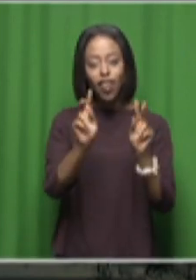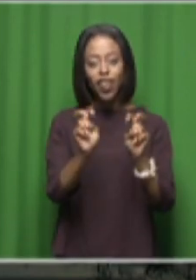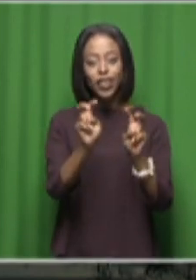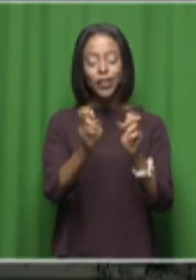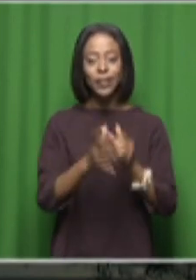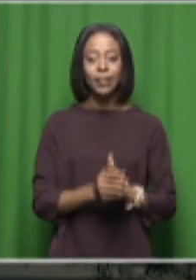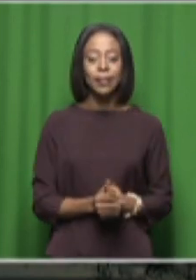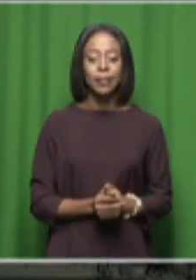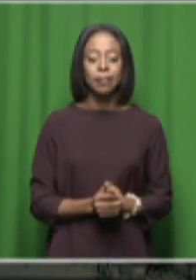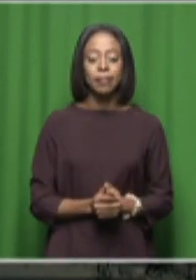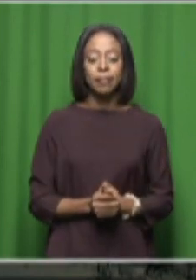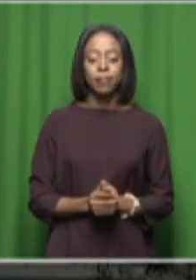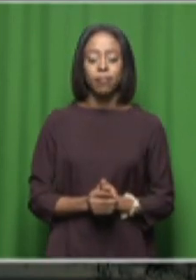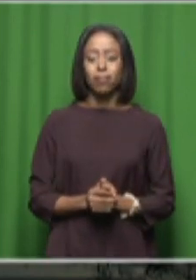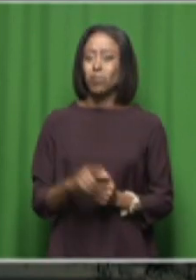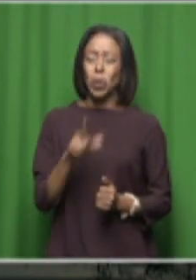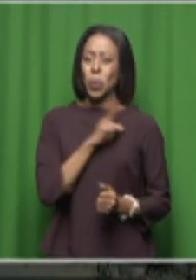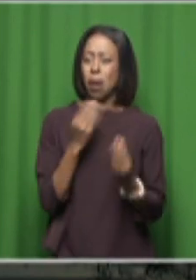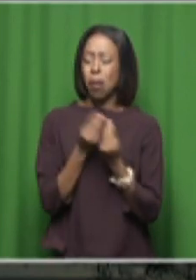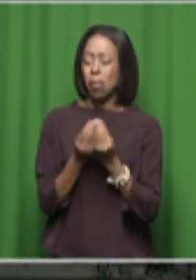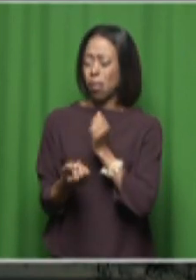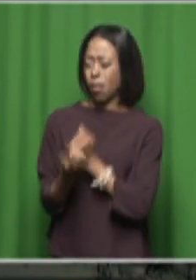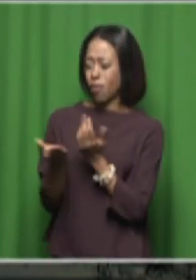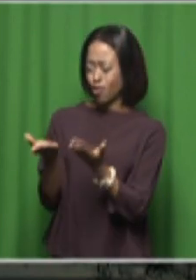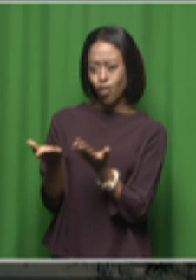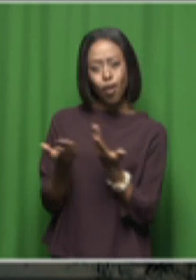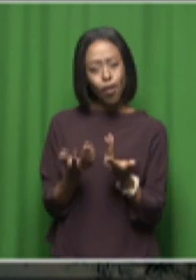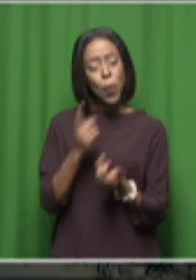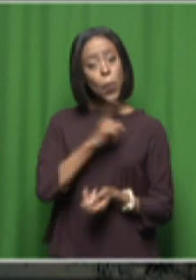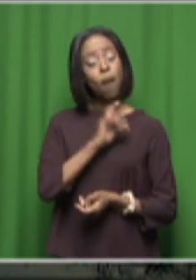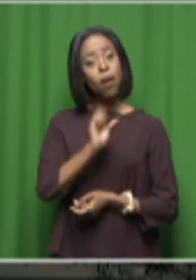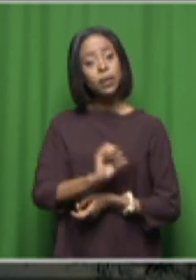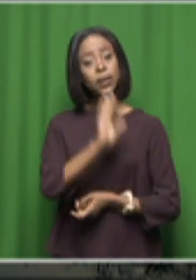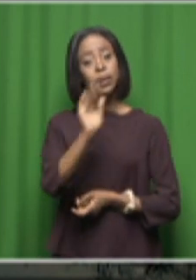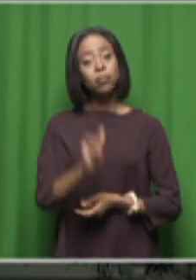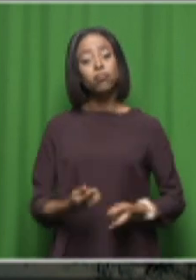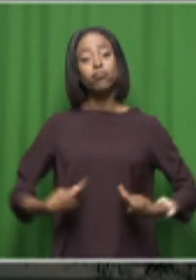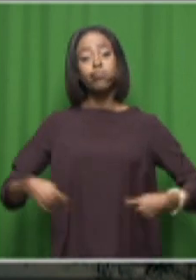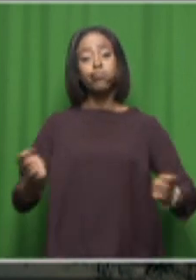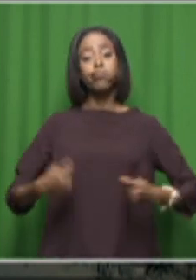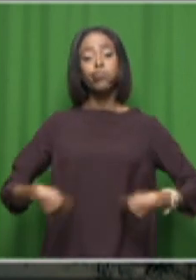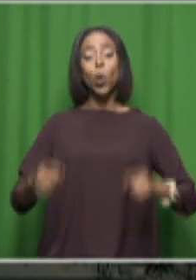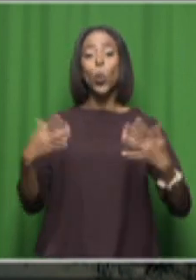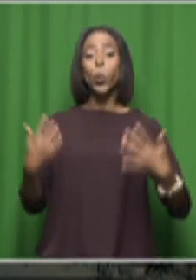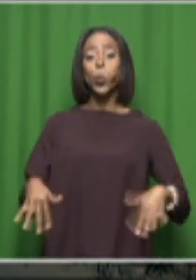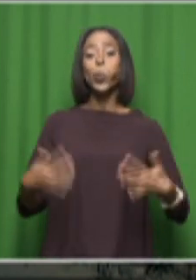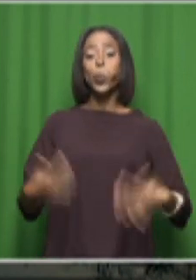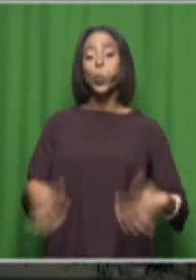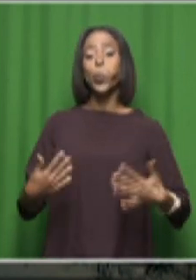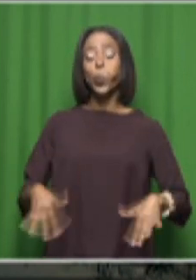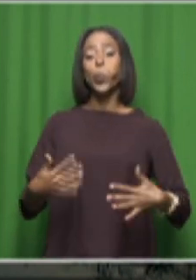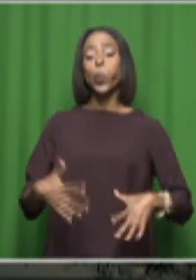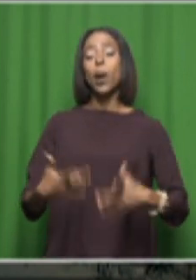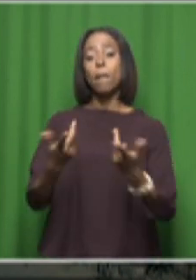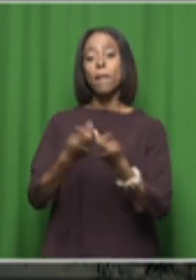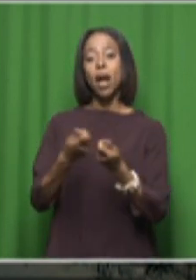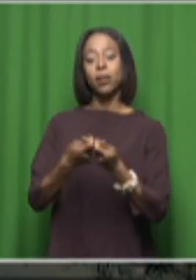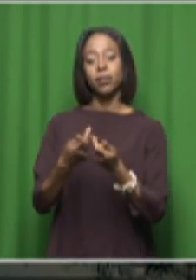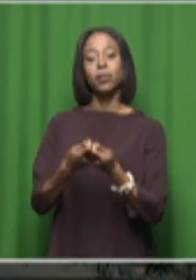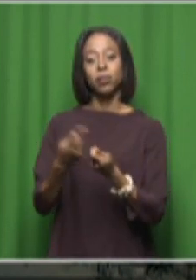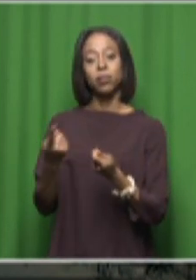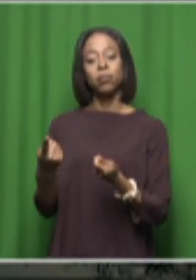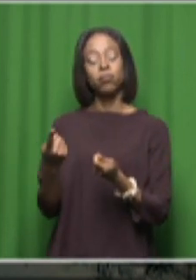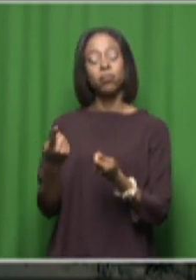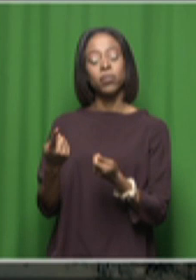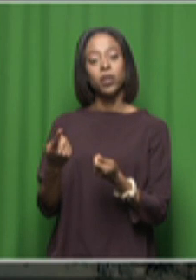Professor Ramsaroop, why is this the case, considering that South Africa actually does spend a considerable amount of GDP, more